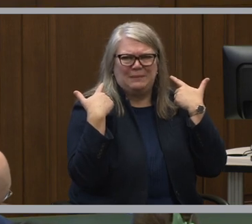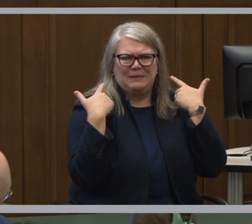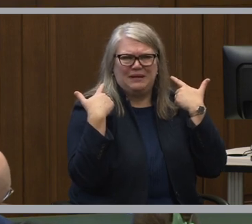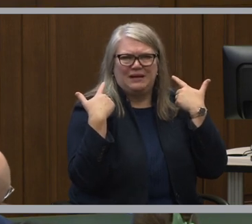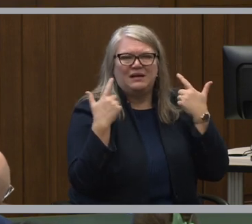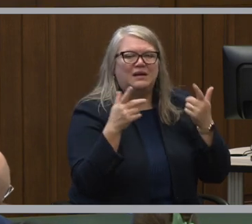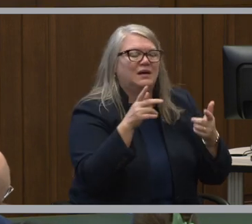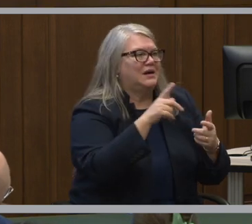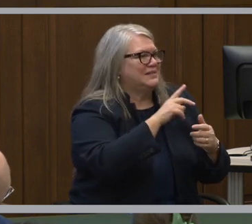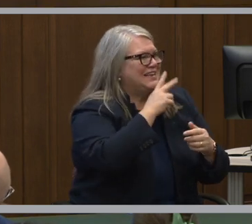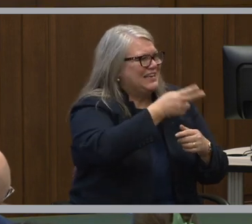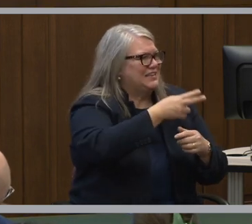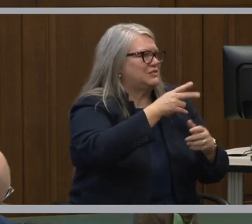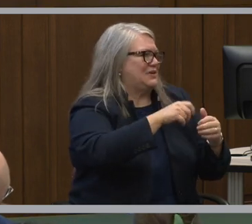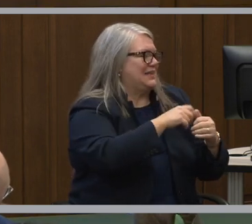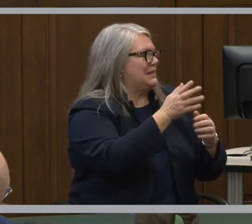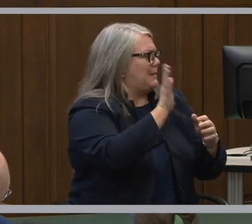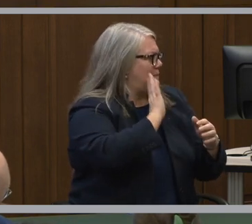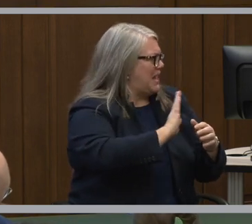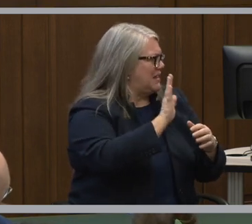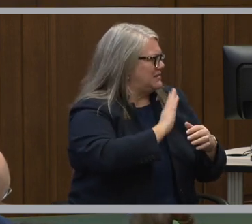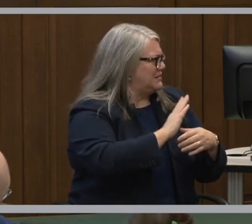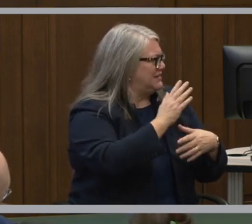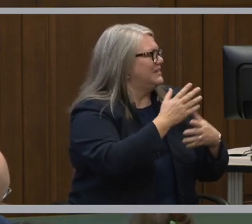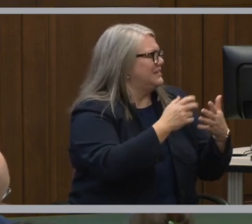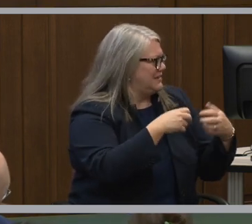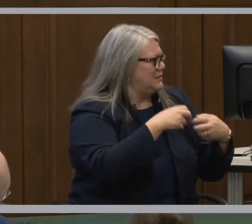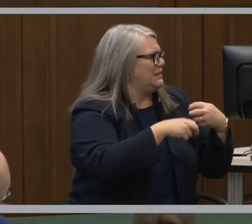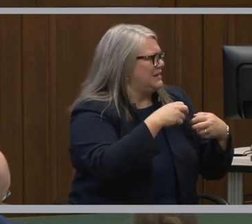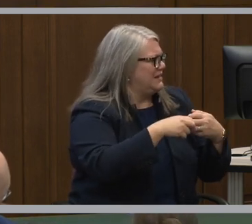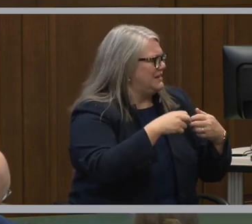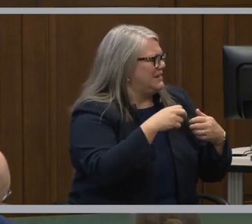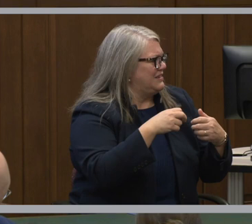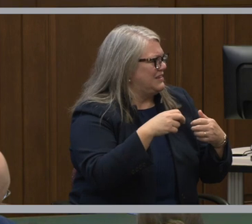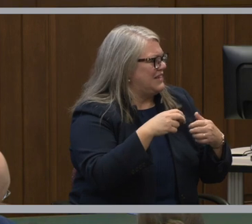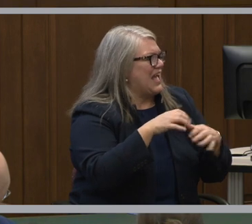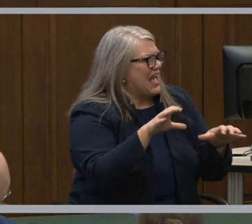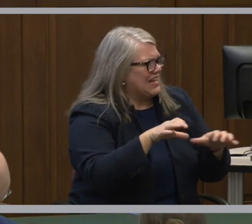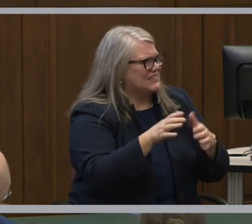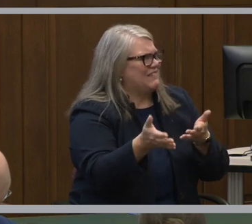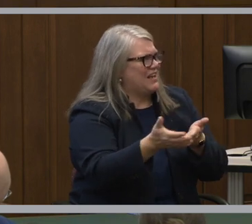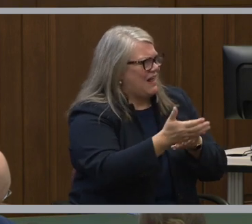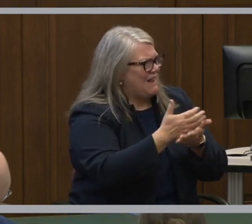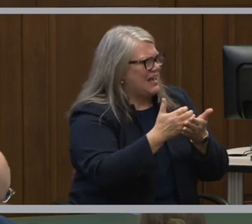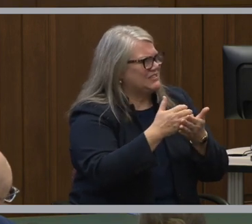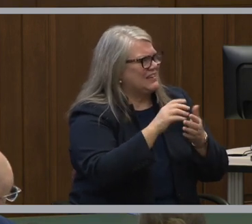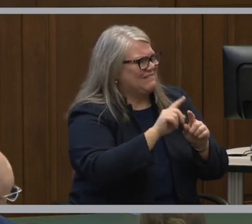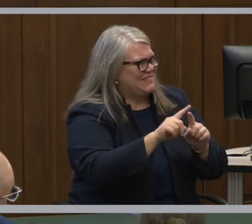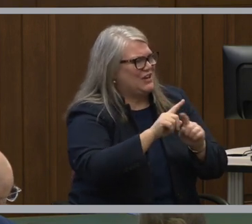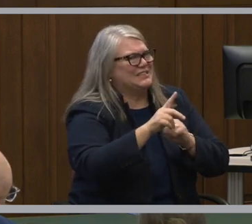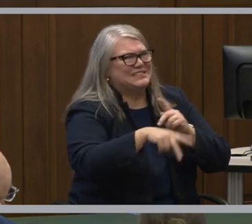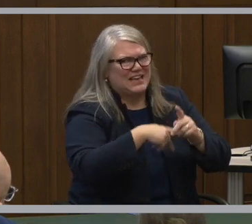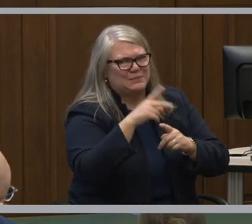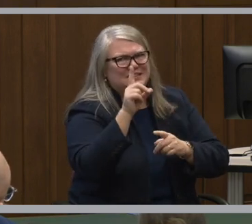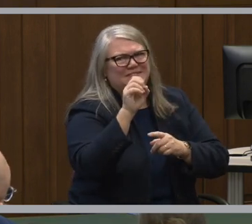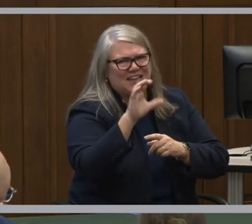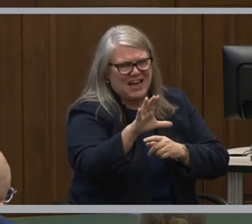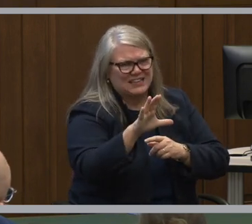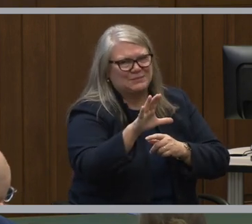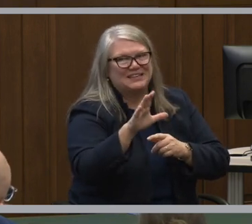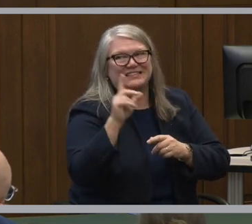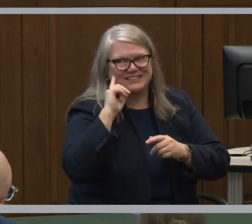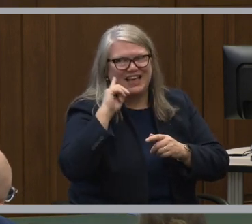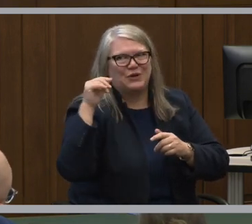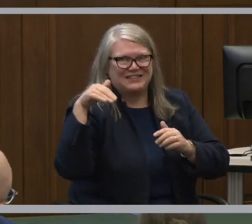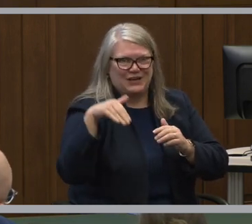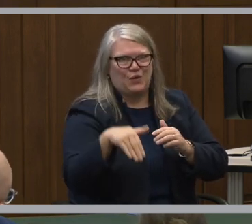rest of the people in the past. We have, of course, our anthem is collecting very tight documents, so to